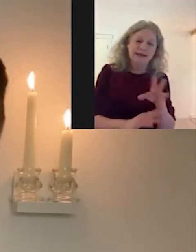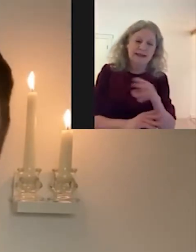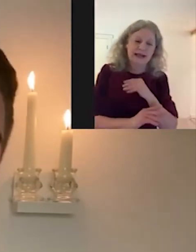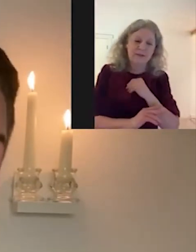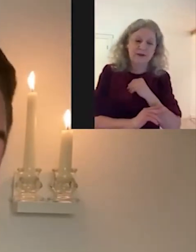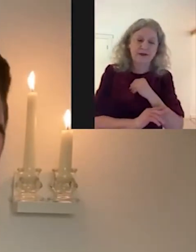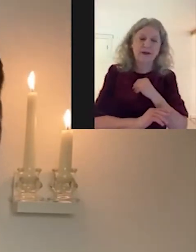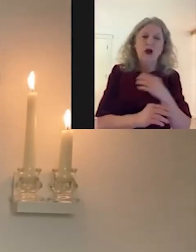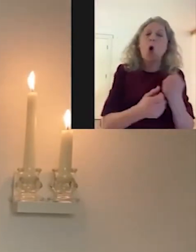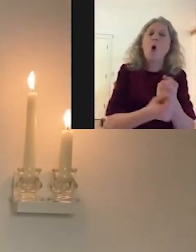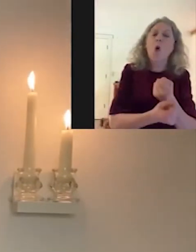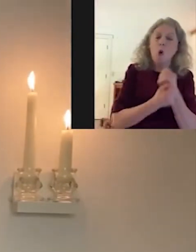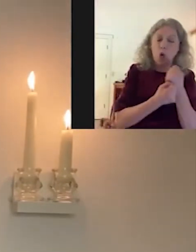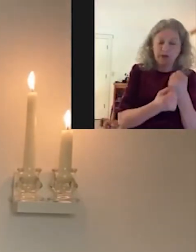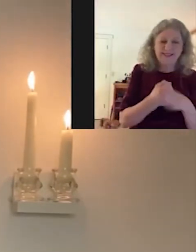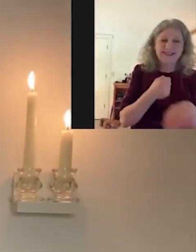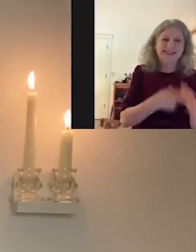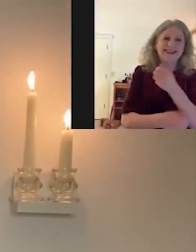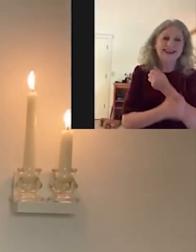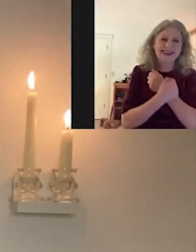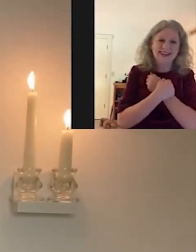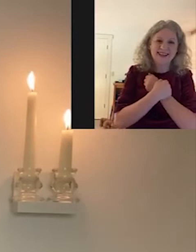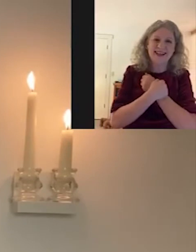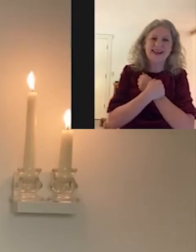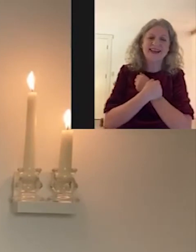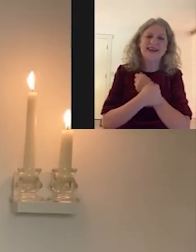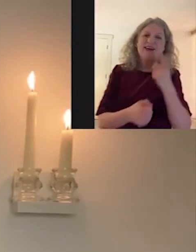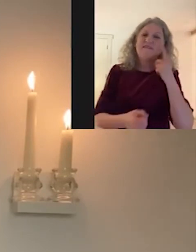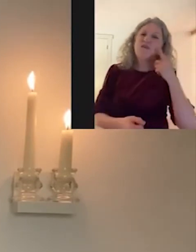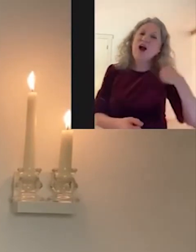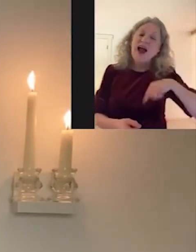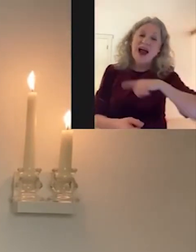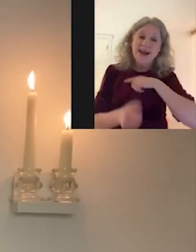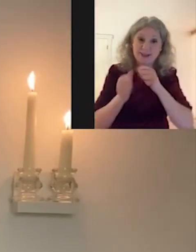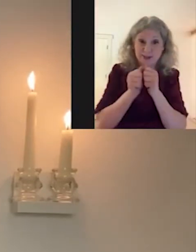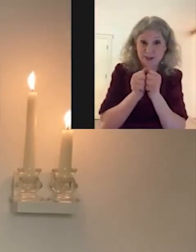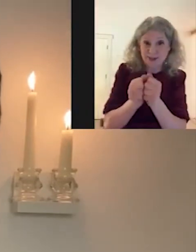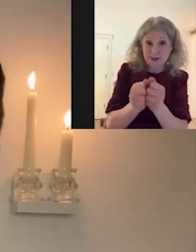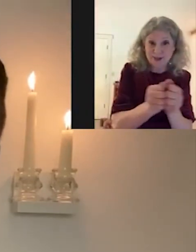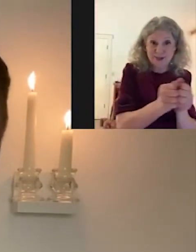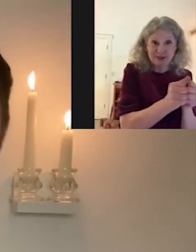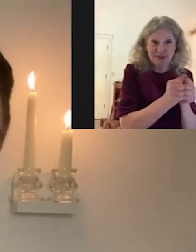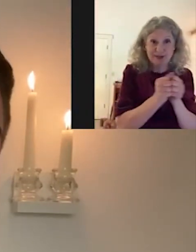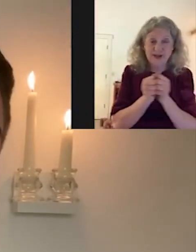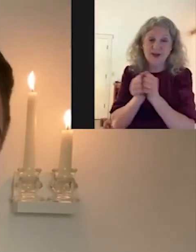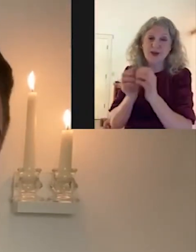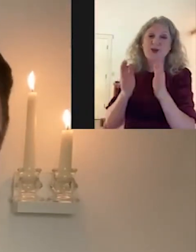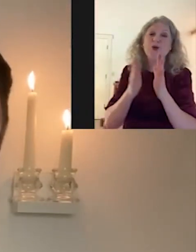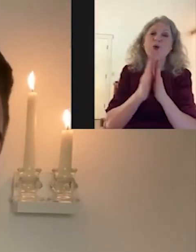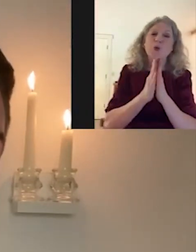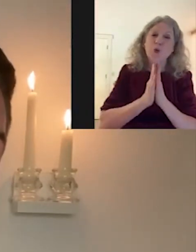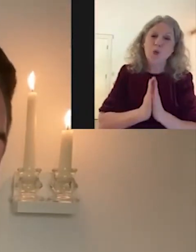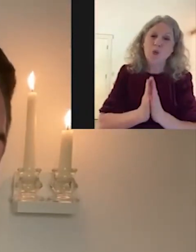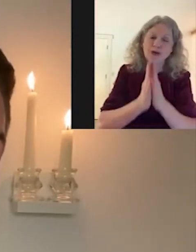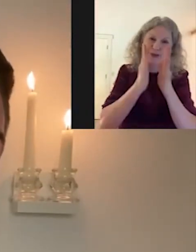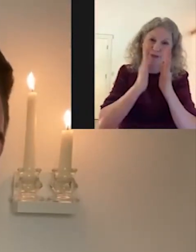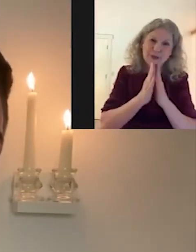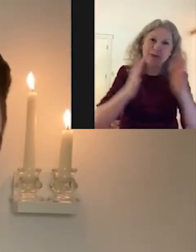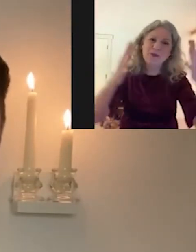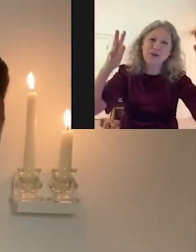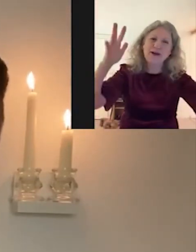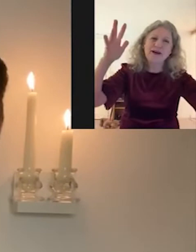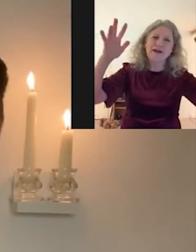love. For us who are gathered to worship and praise you. God